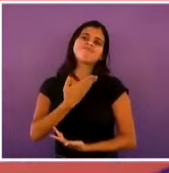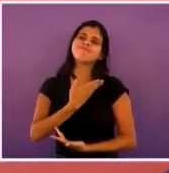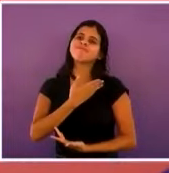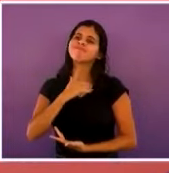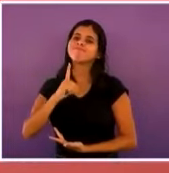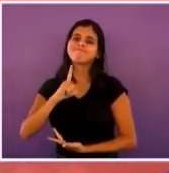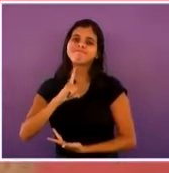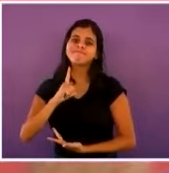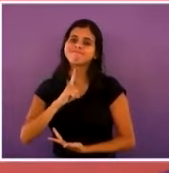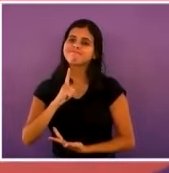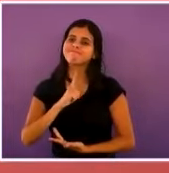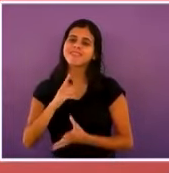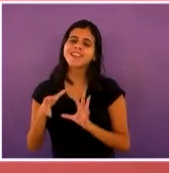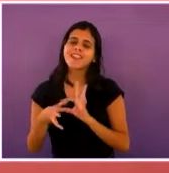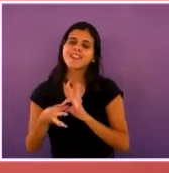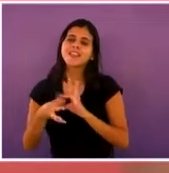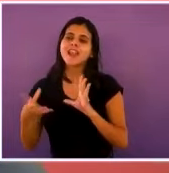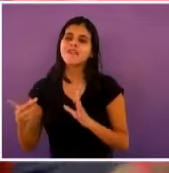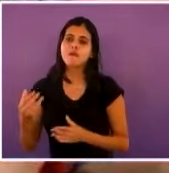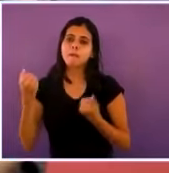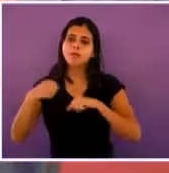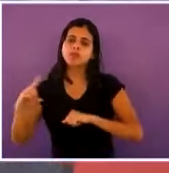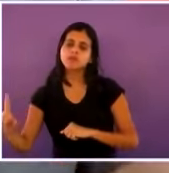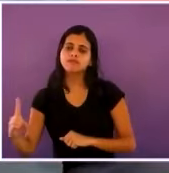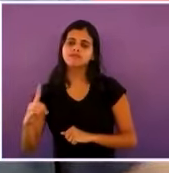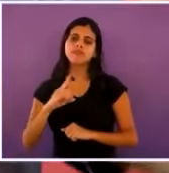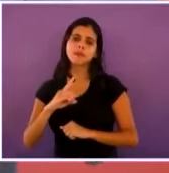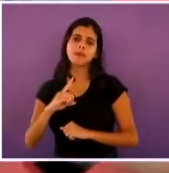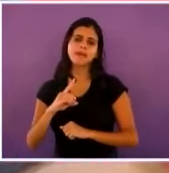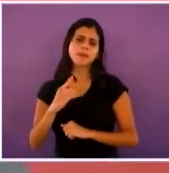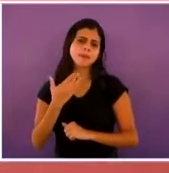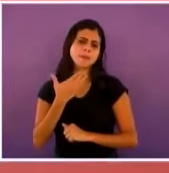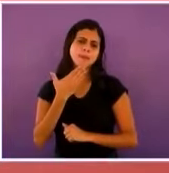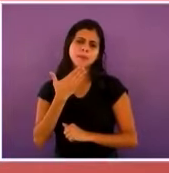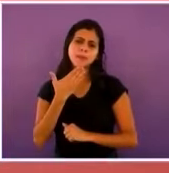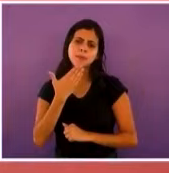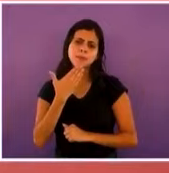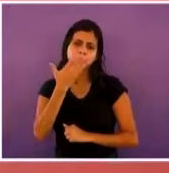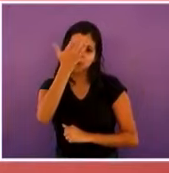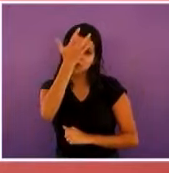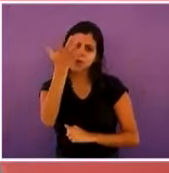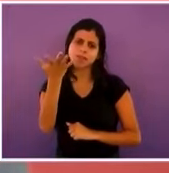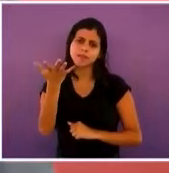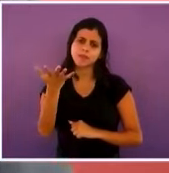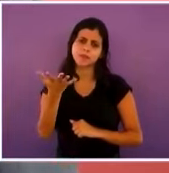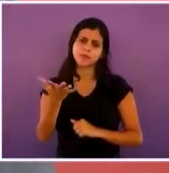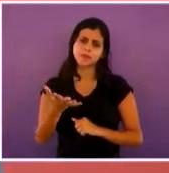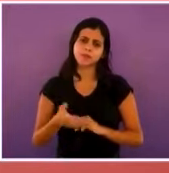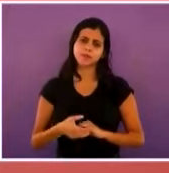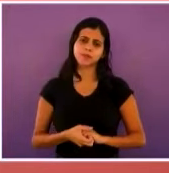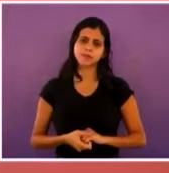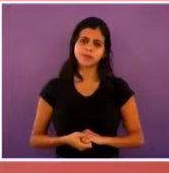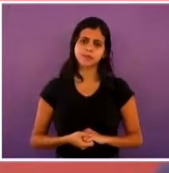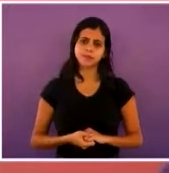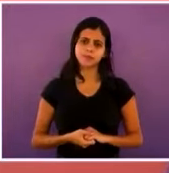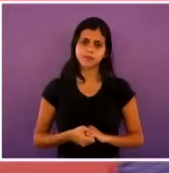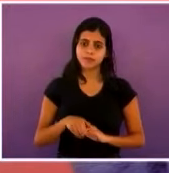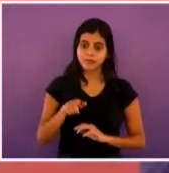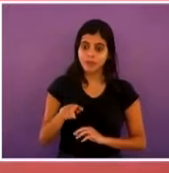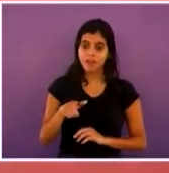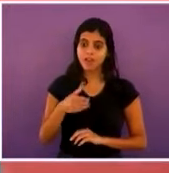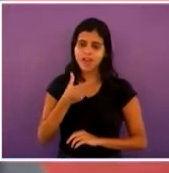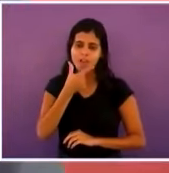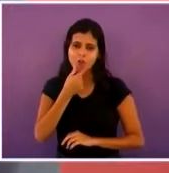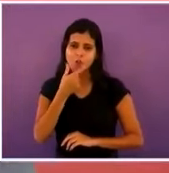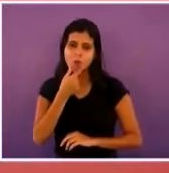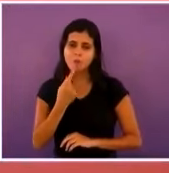Muito fácil de se aproximar. And he is going out with all people very easily. E ele anda no